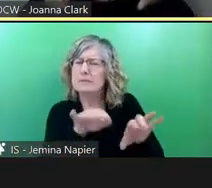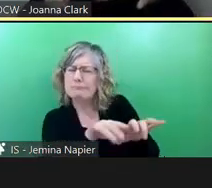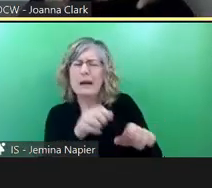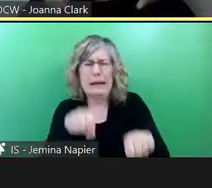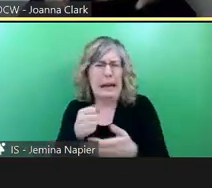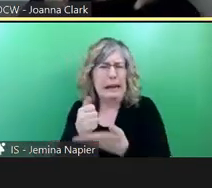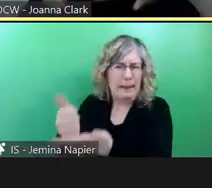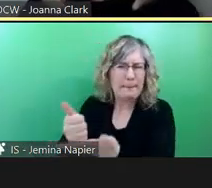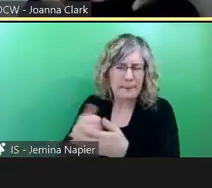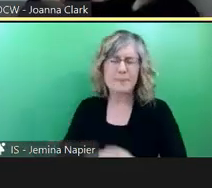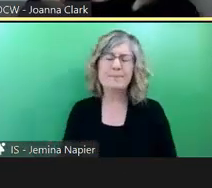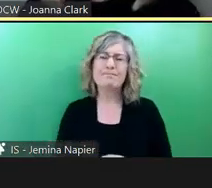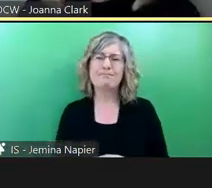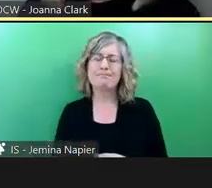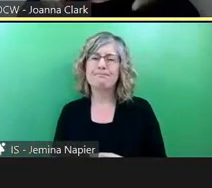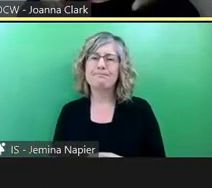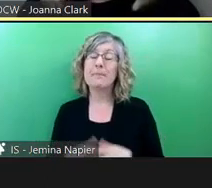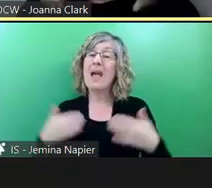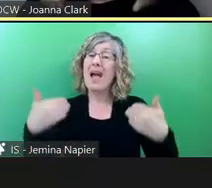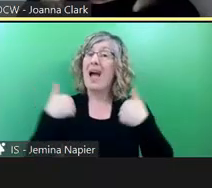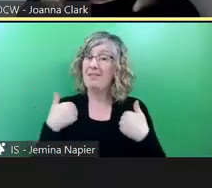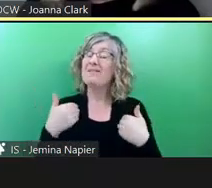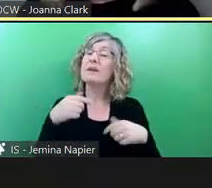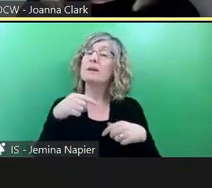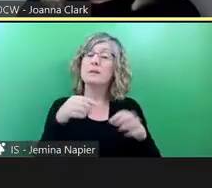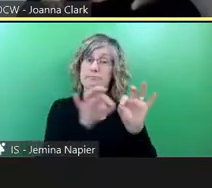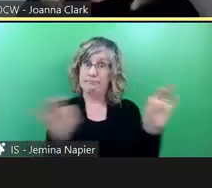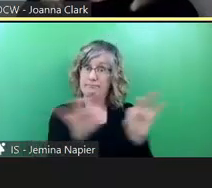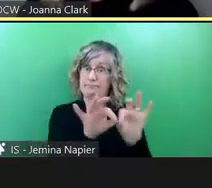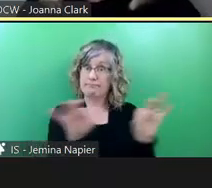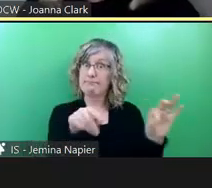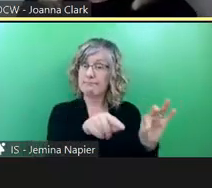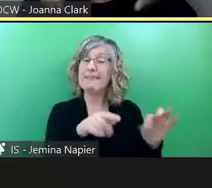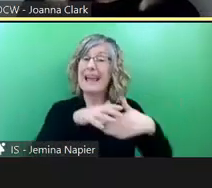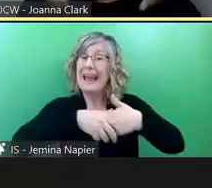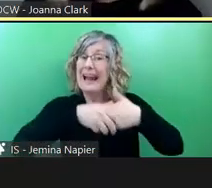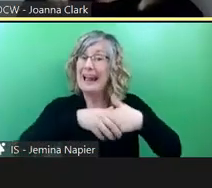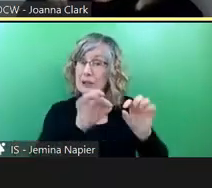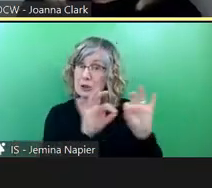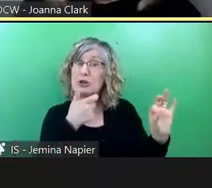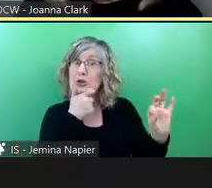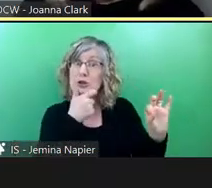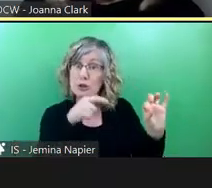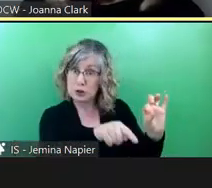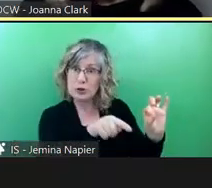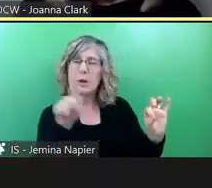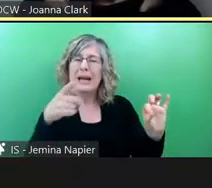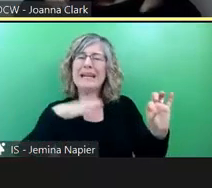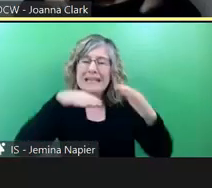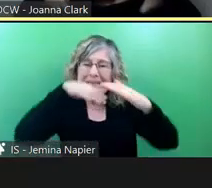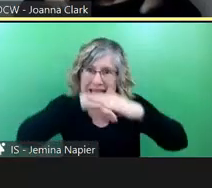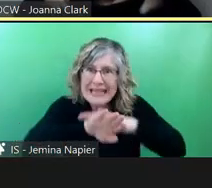English, but you will need to click onto these if you want them through the chat box, and the link is there